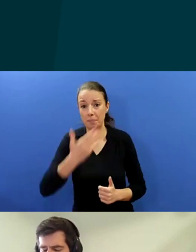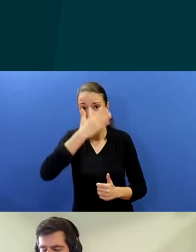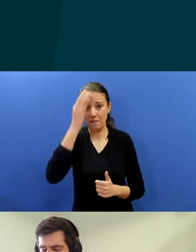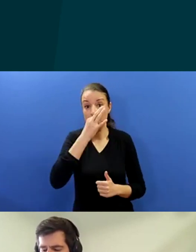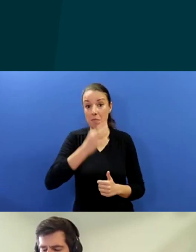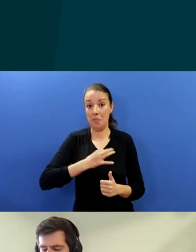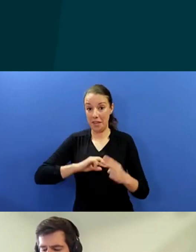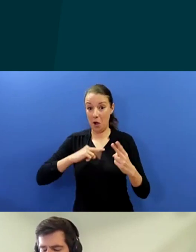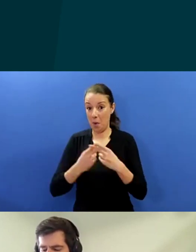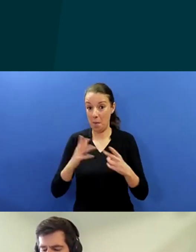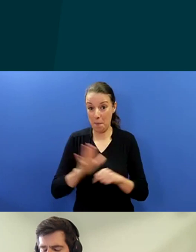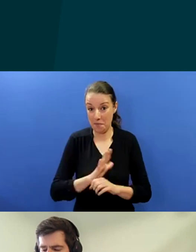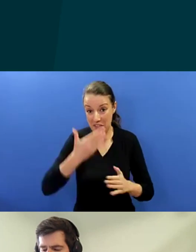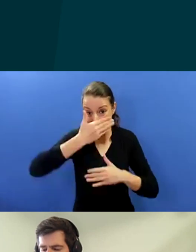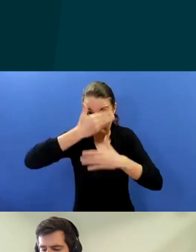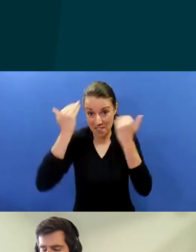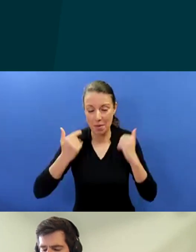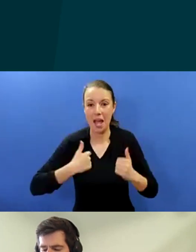so.